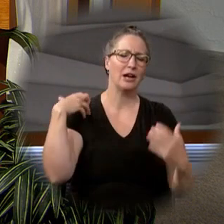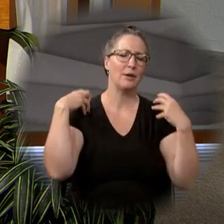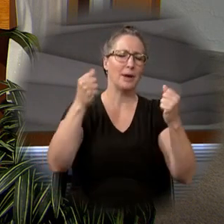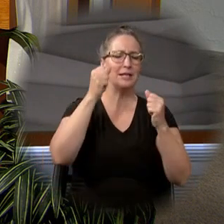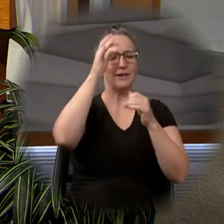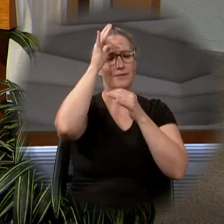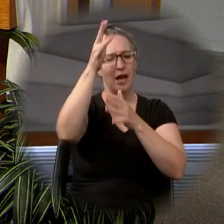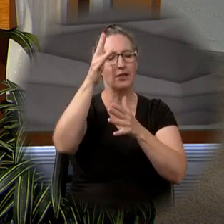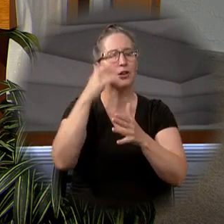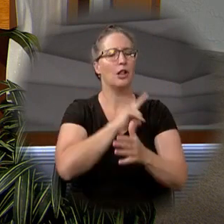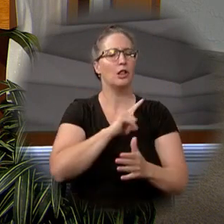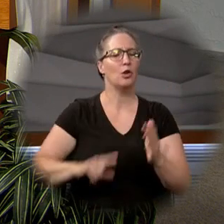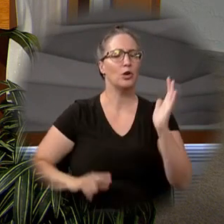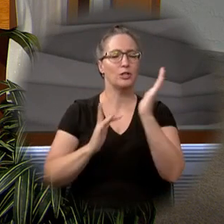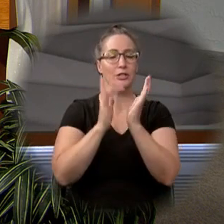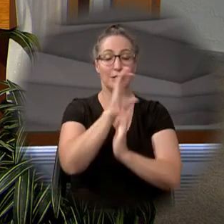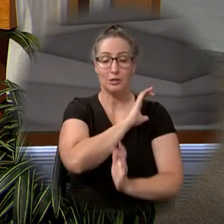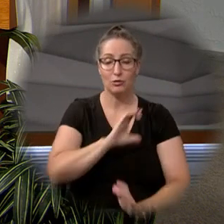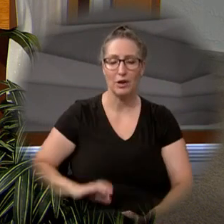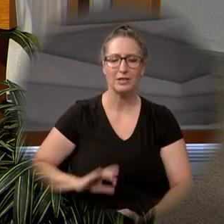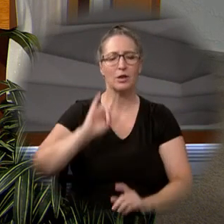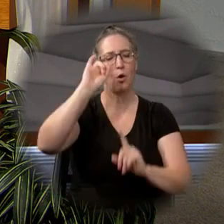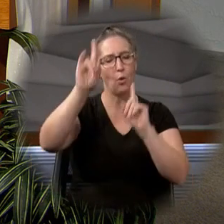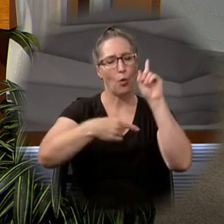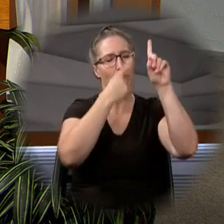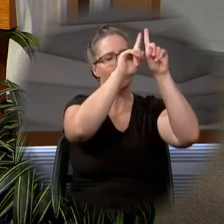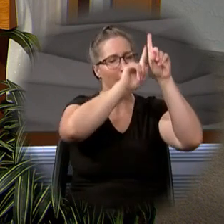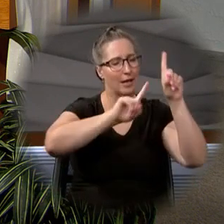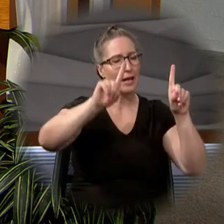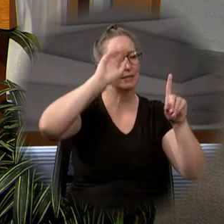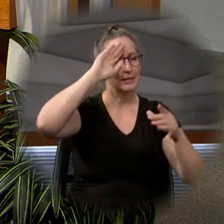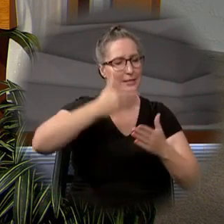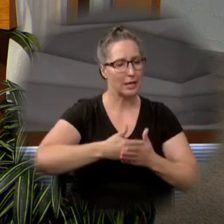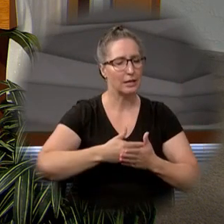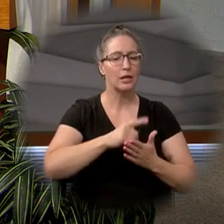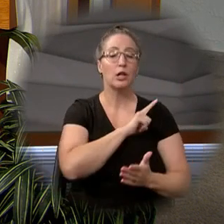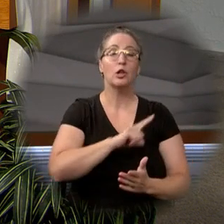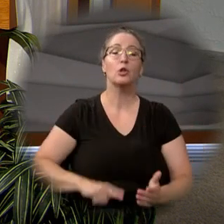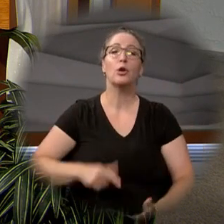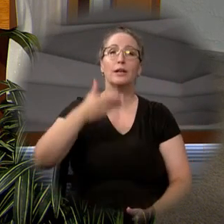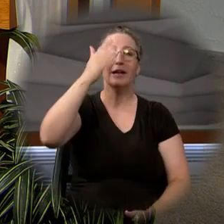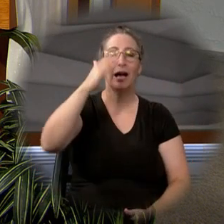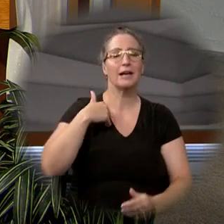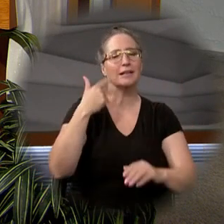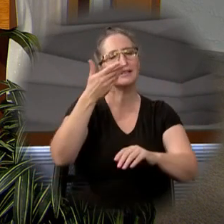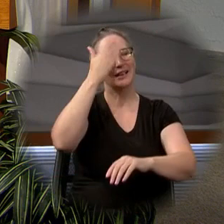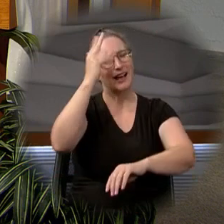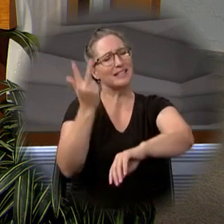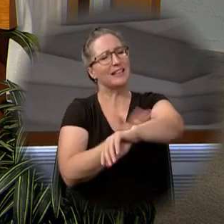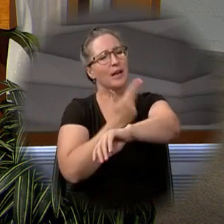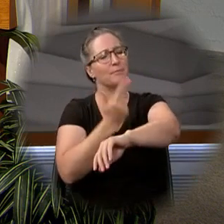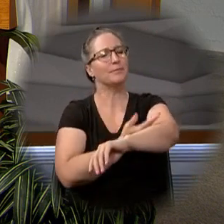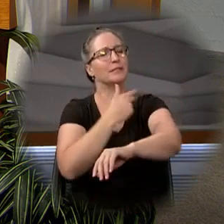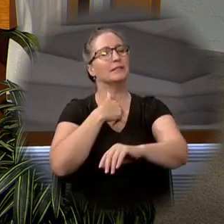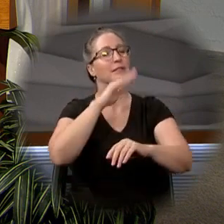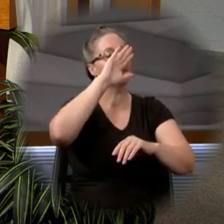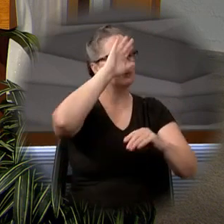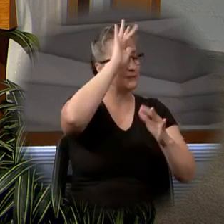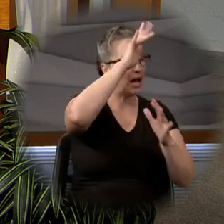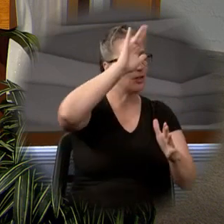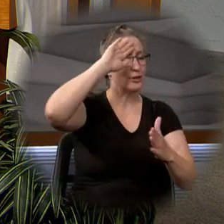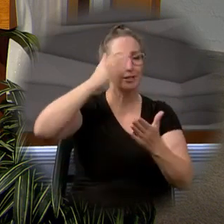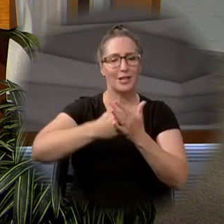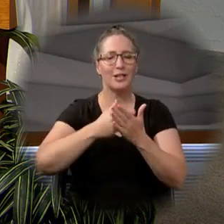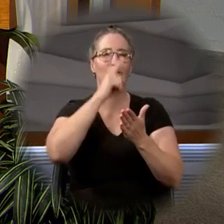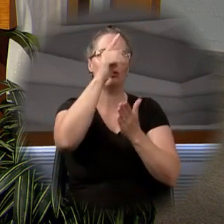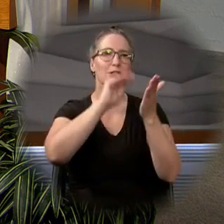Father, Lord Jesus Christ, only begotten Son, Lord God, Lamb of God, Son of the Father,